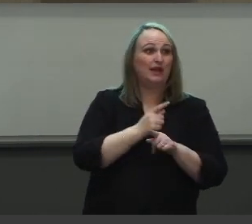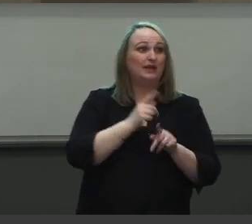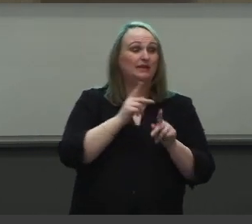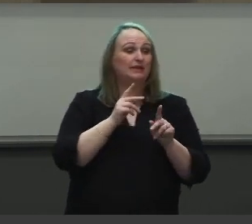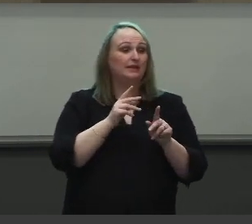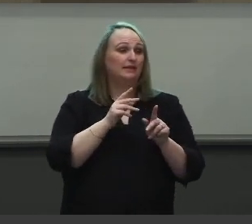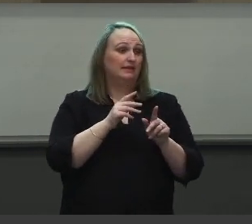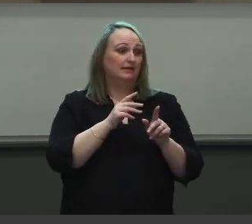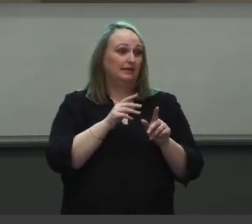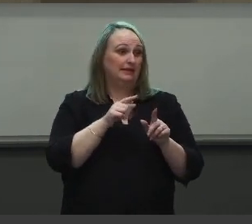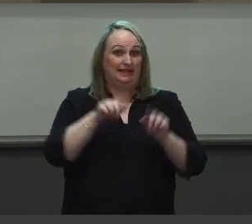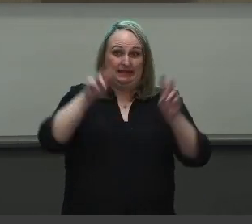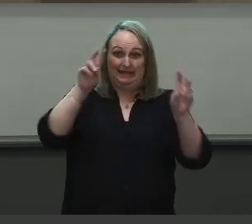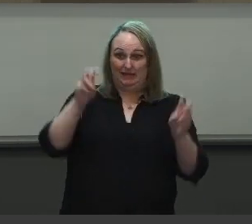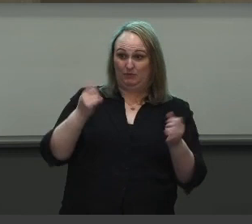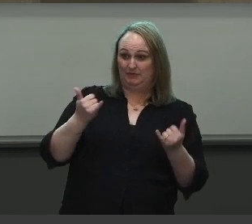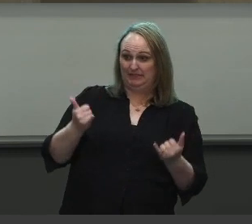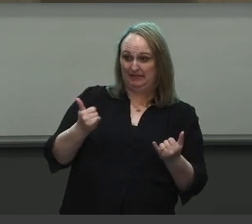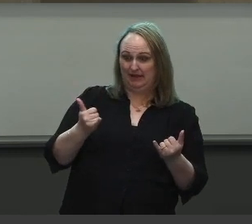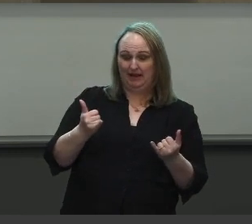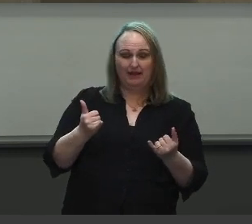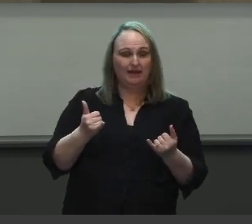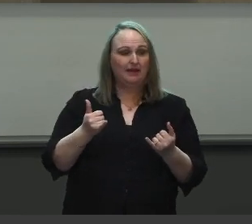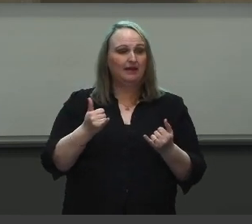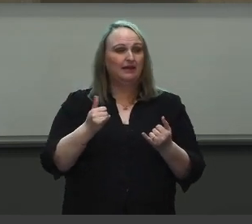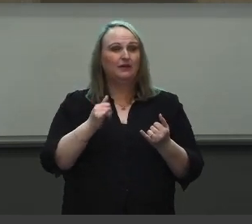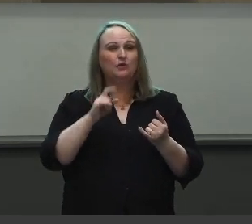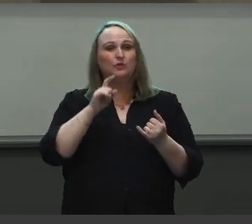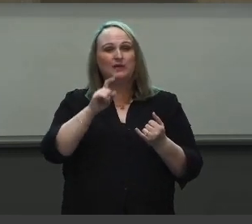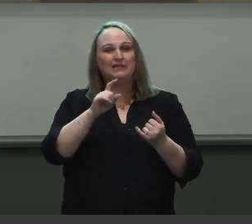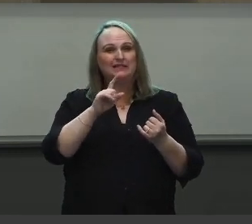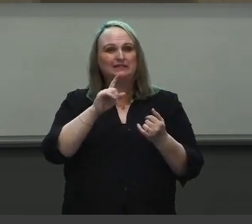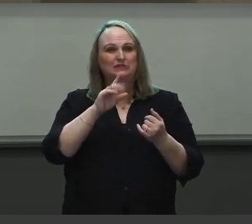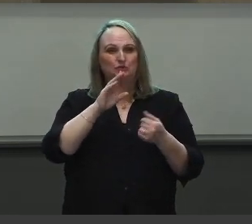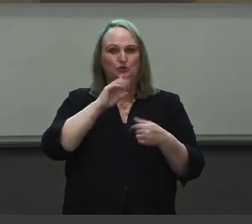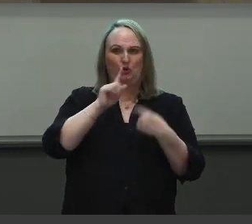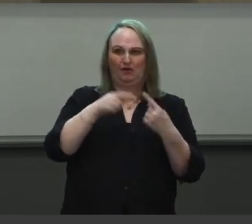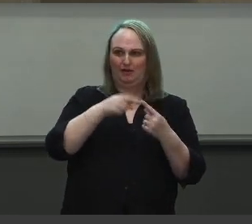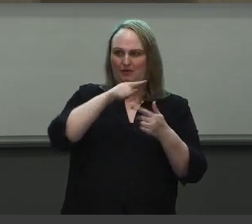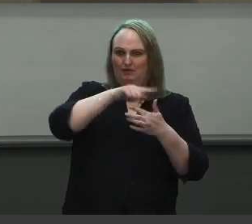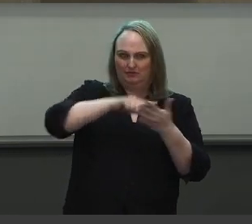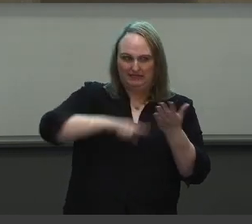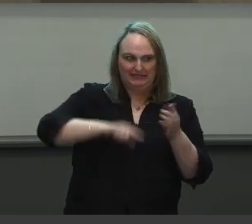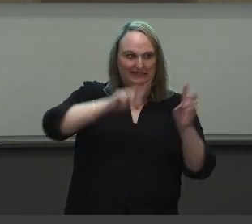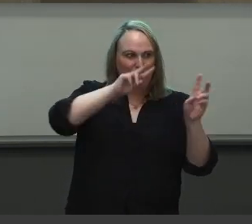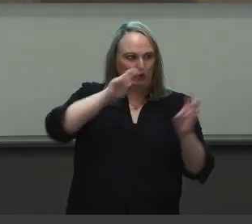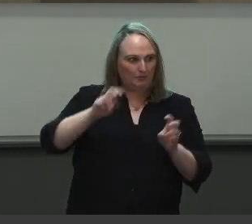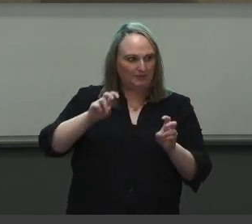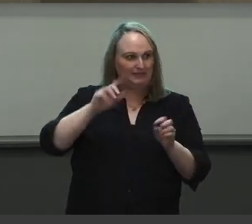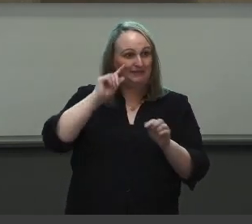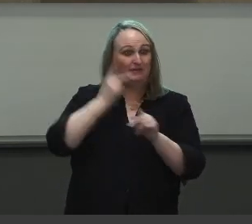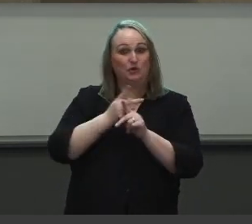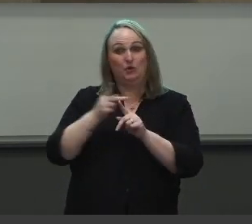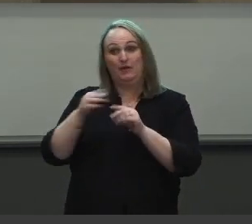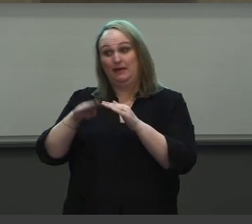need to be talking, and we need to be finding ways to bridge application with kind of this more basic science.